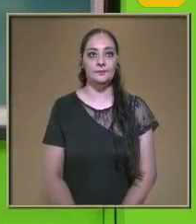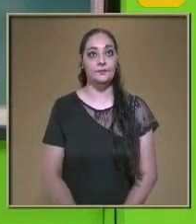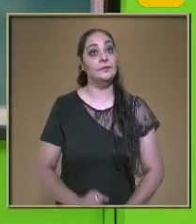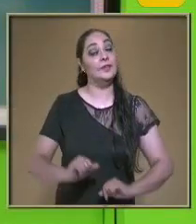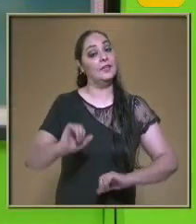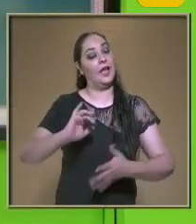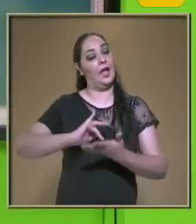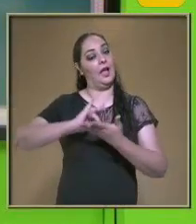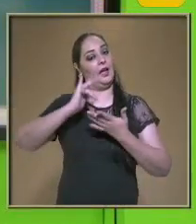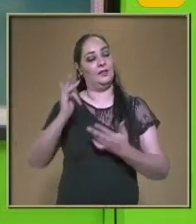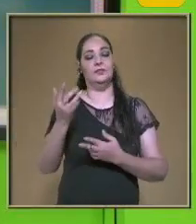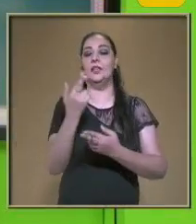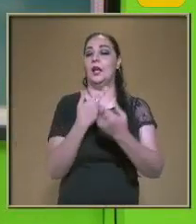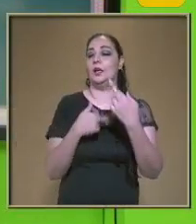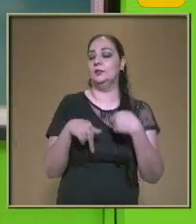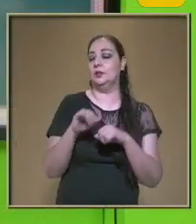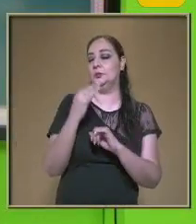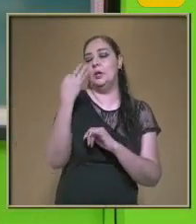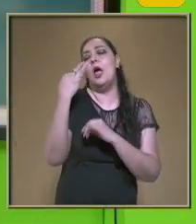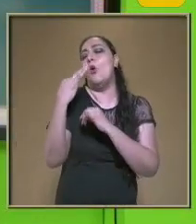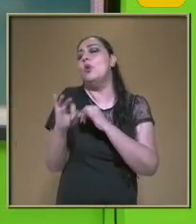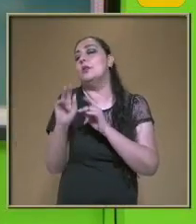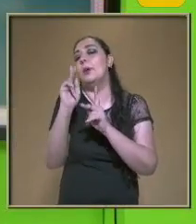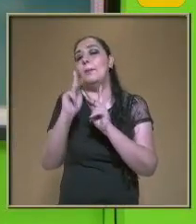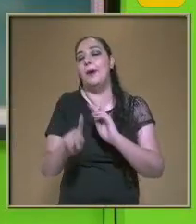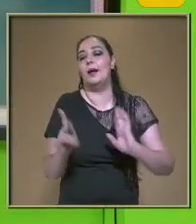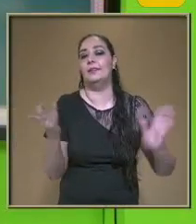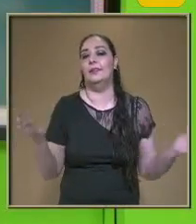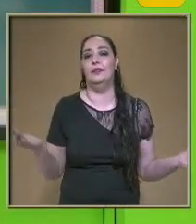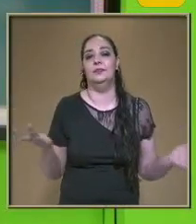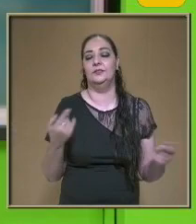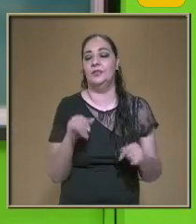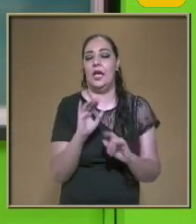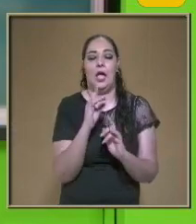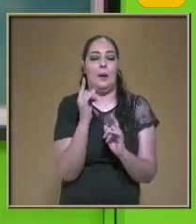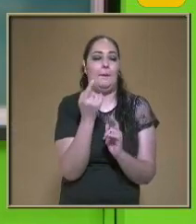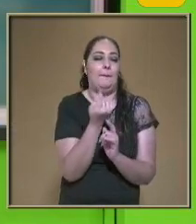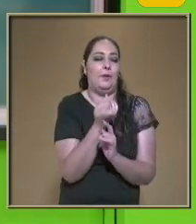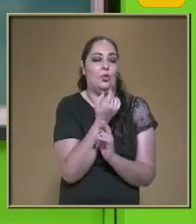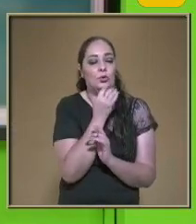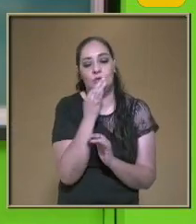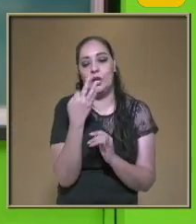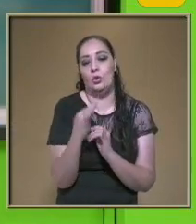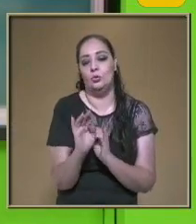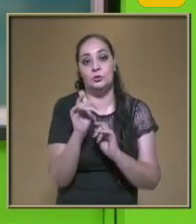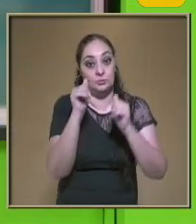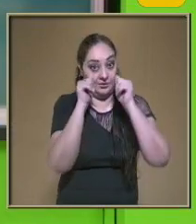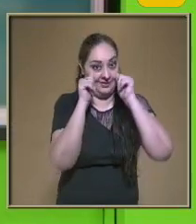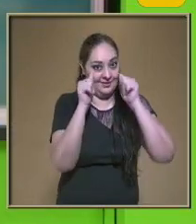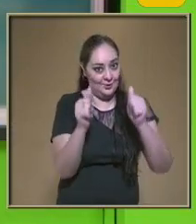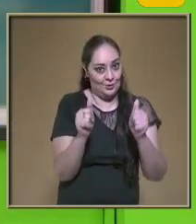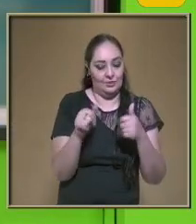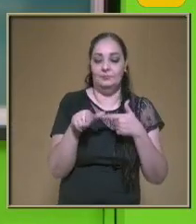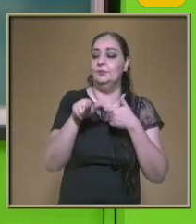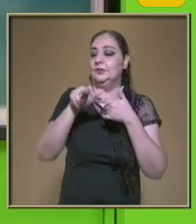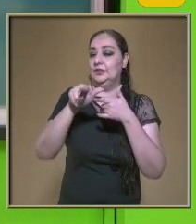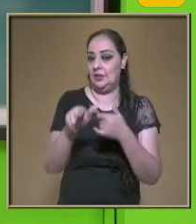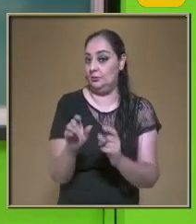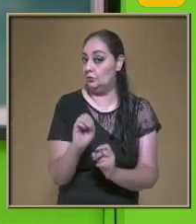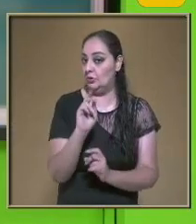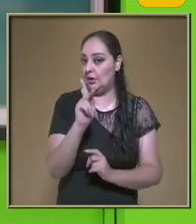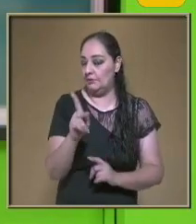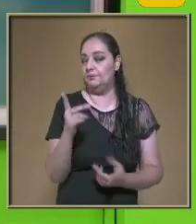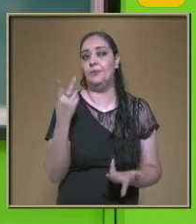Thank you, class. We are finishing the class. This is the these are the last minutes. So pay attention. We continue, okay?